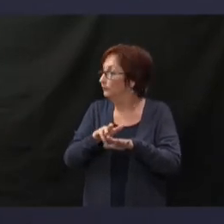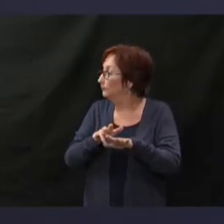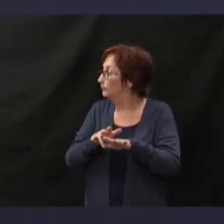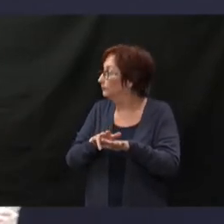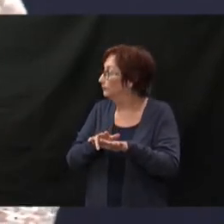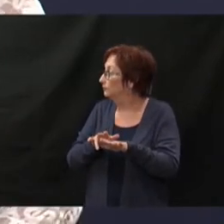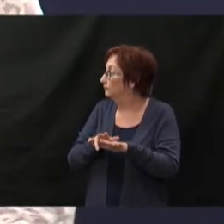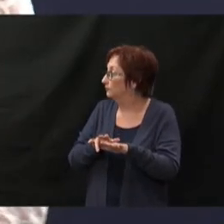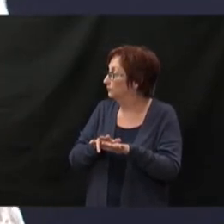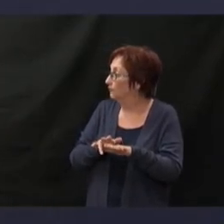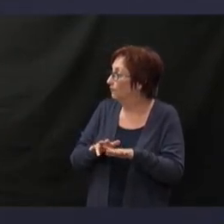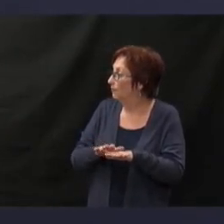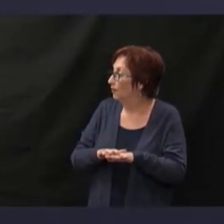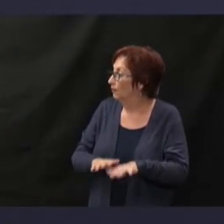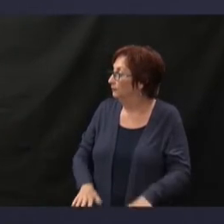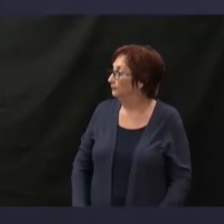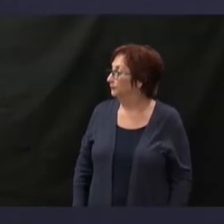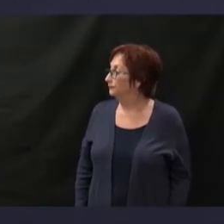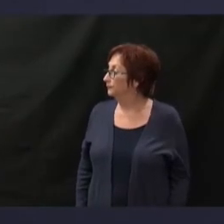let's put that right there.